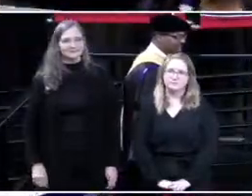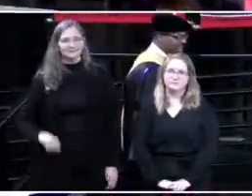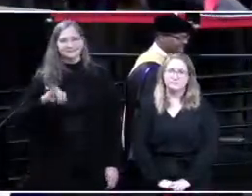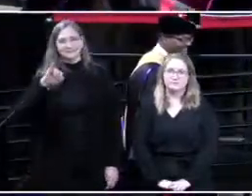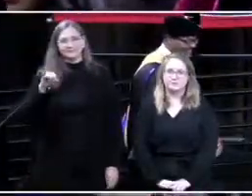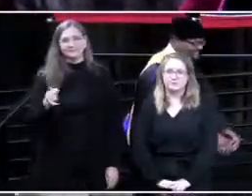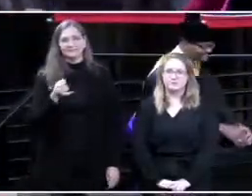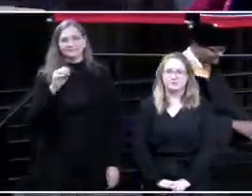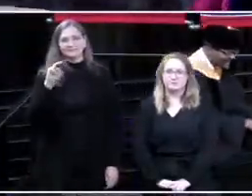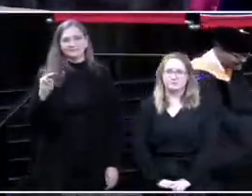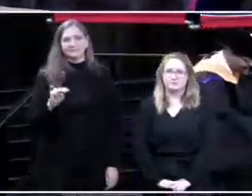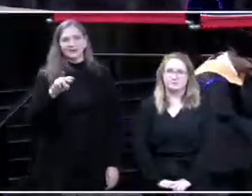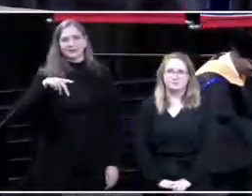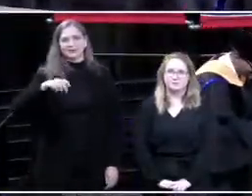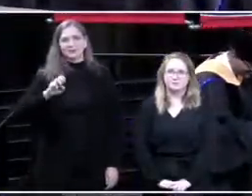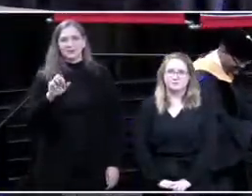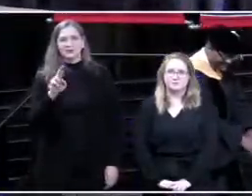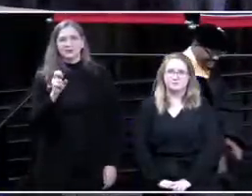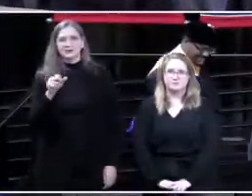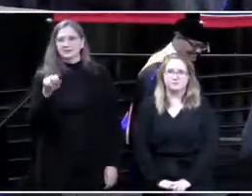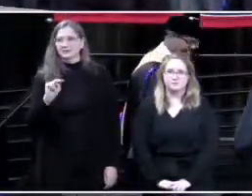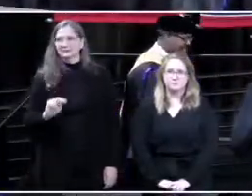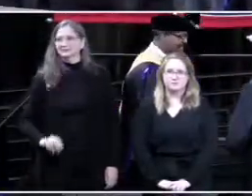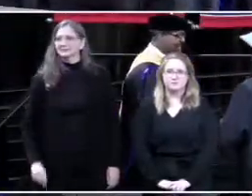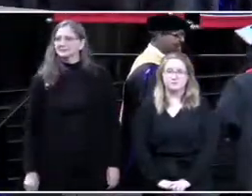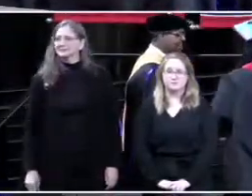Jason Maurice Pearson.